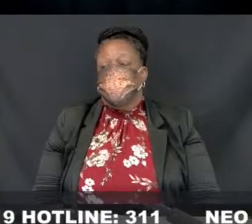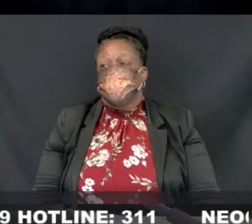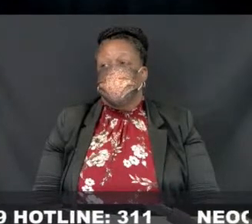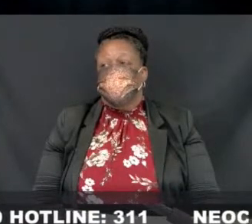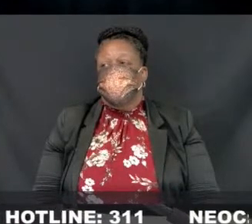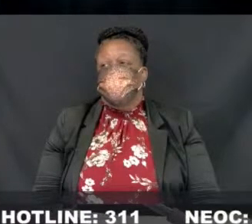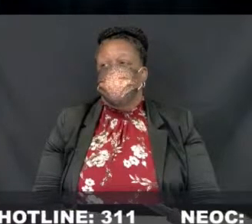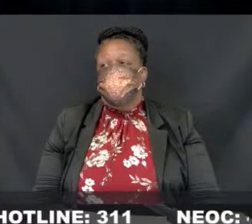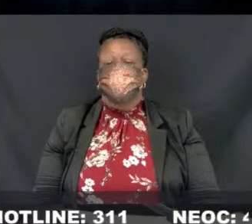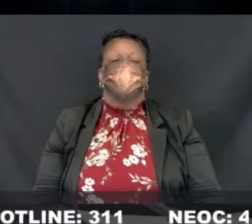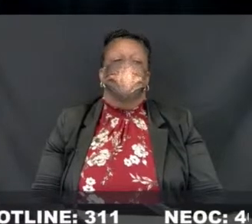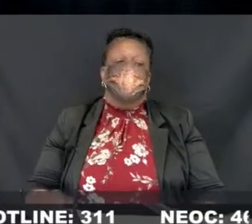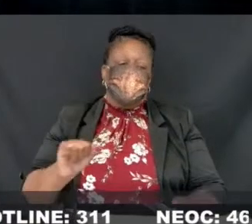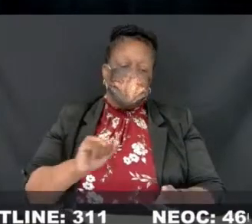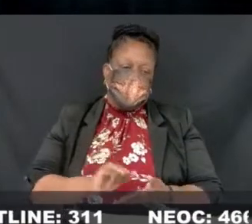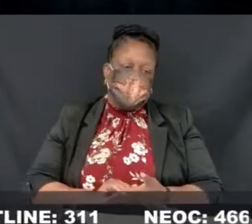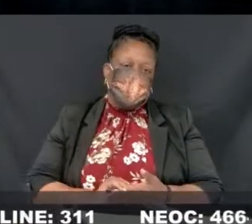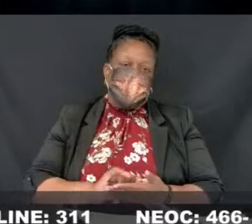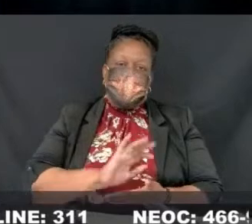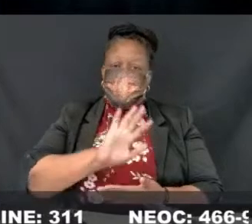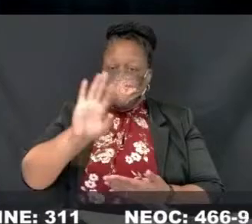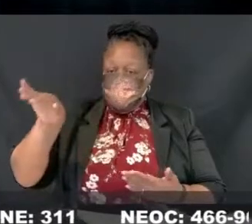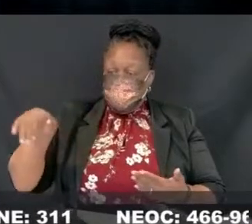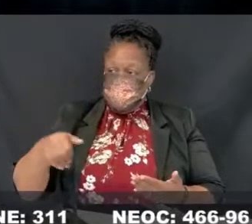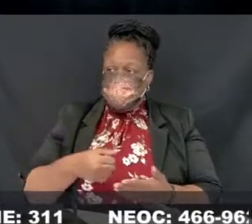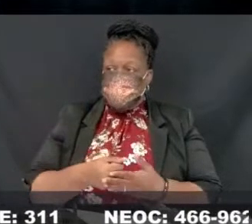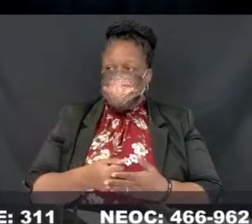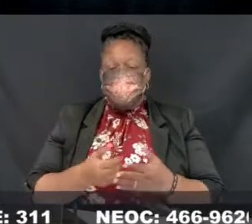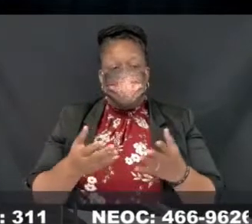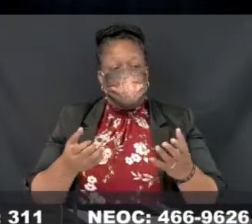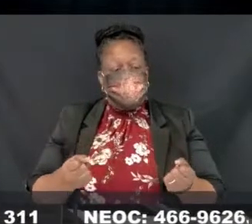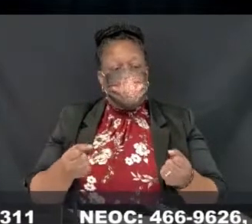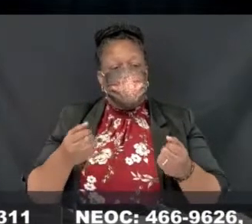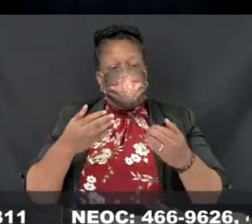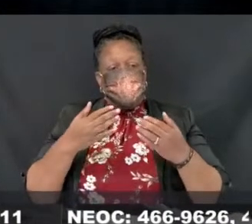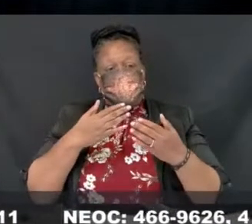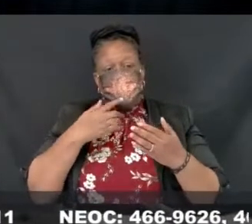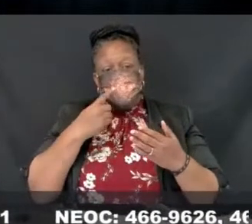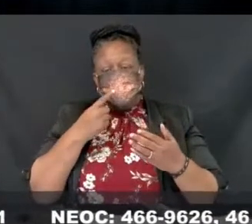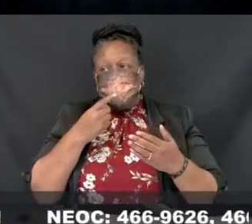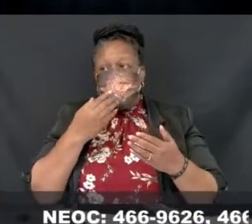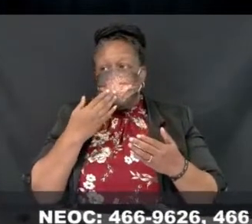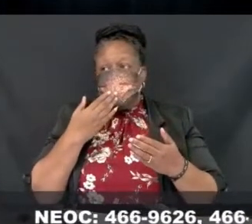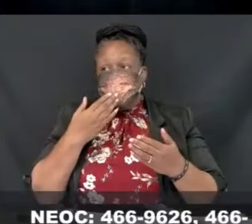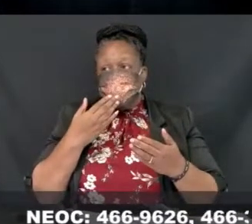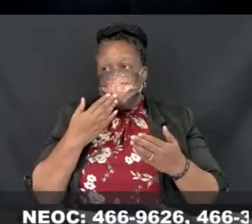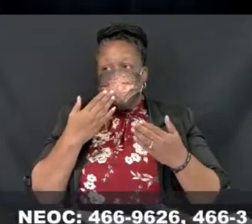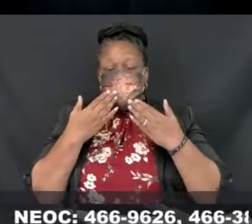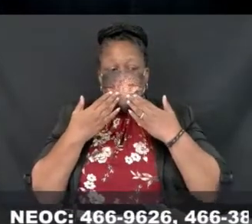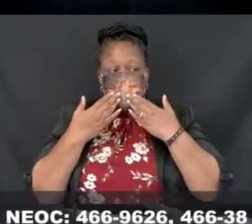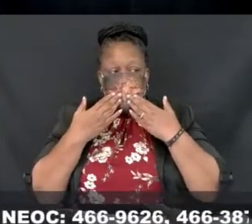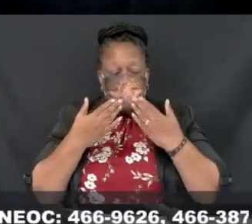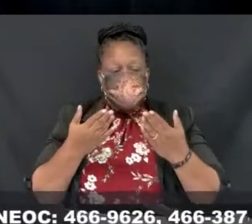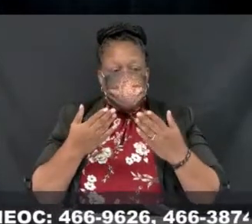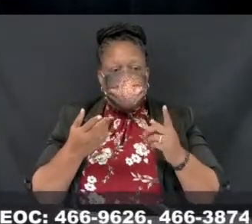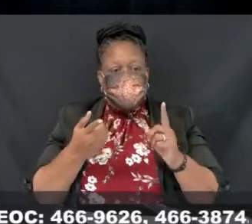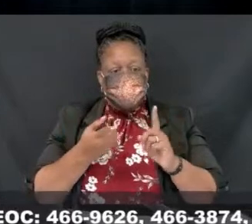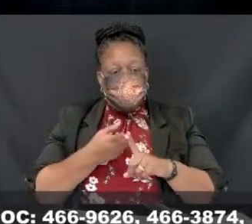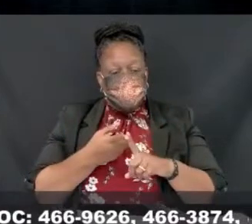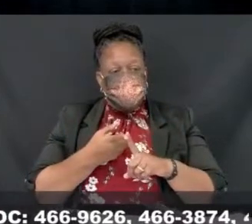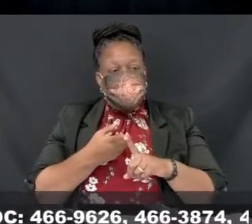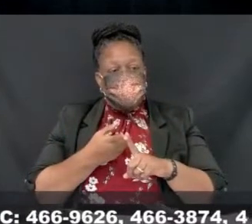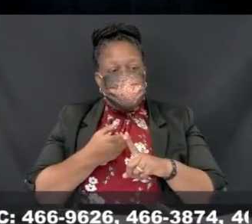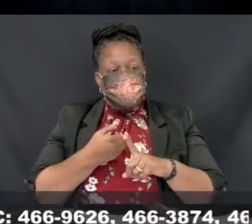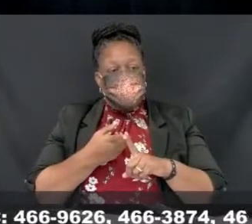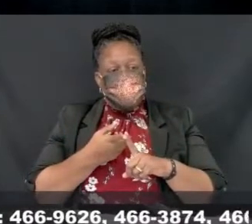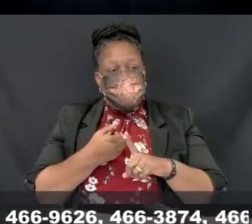functions, and that's why I too want to concur with Dr. Wilkinson in terms of the astute leadership that was provided by